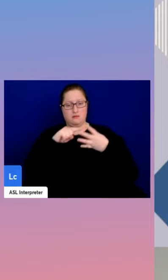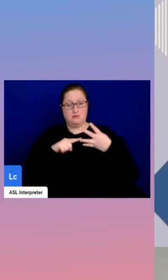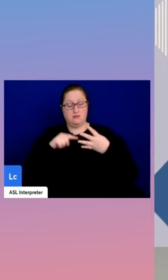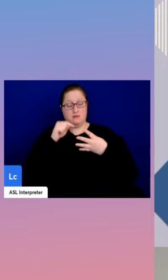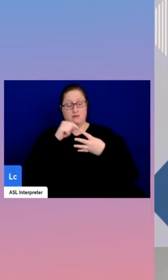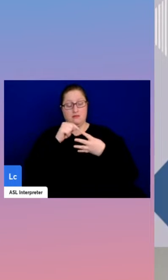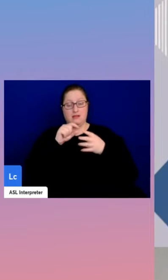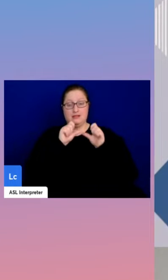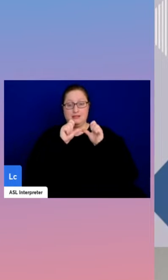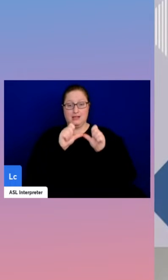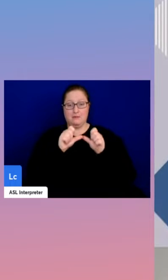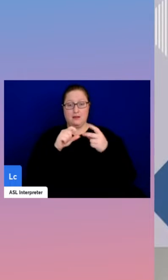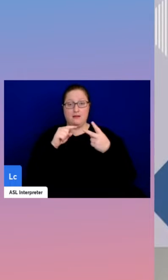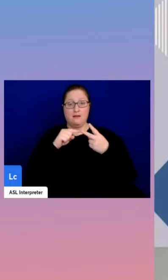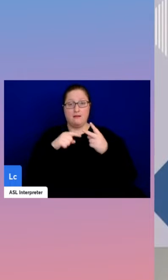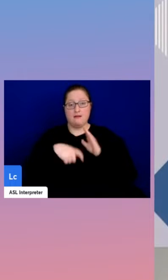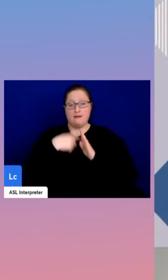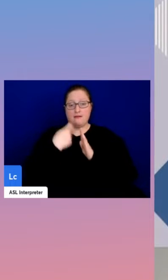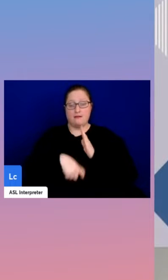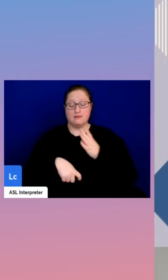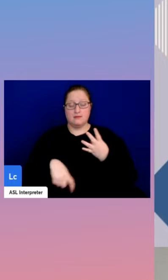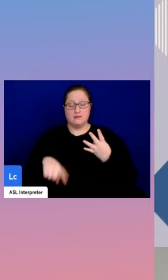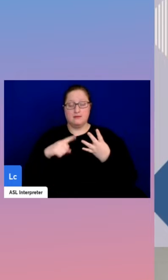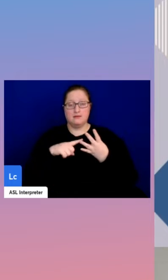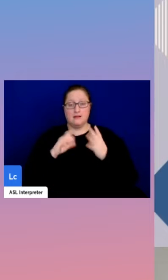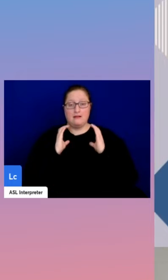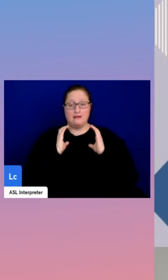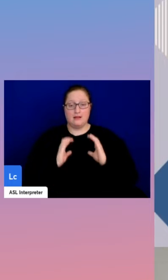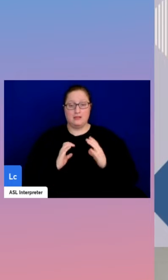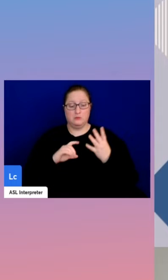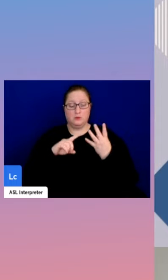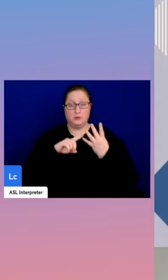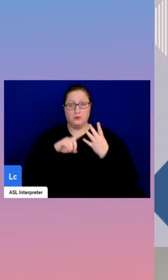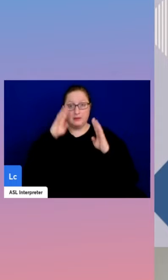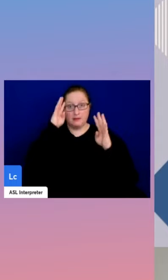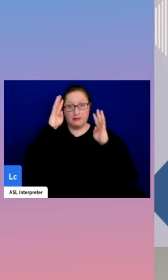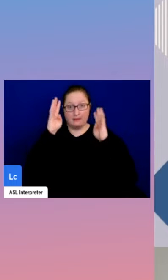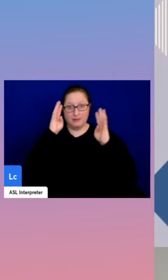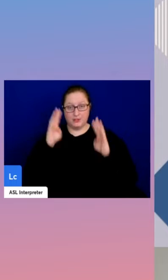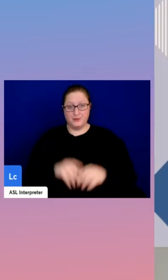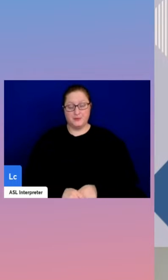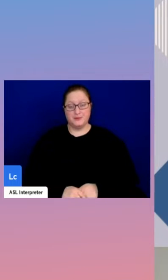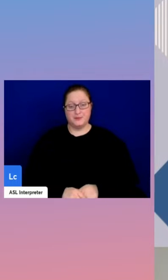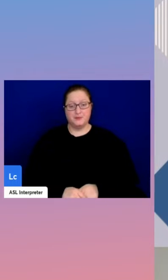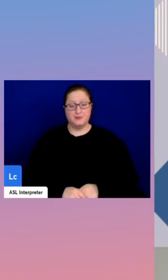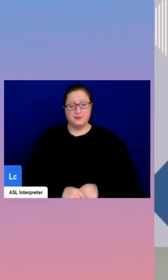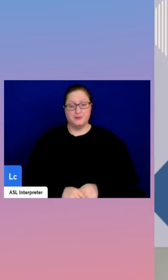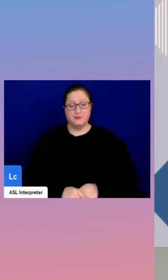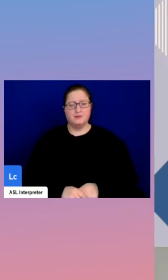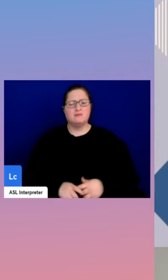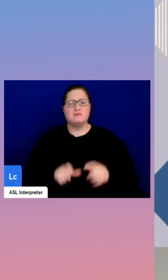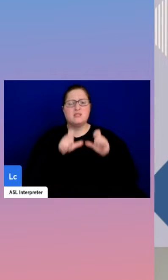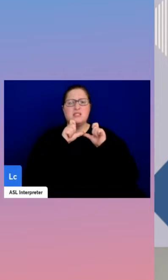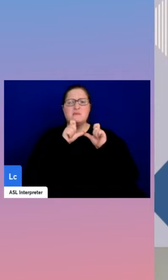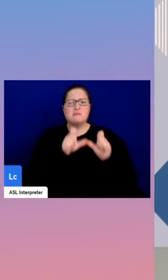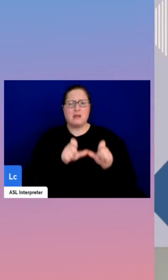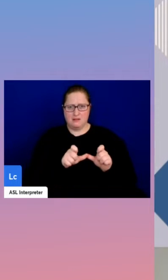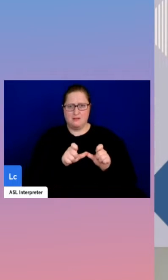sustainability, costs, customers, and innovation. Let's start off with sustainability first.